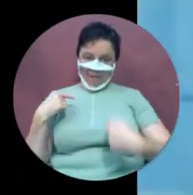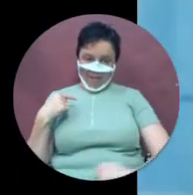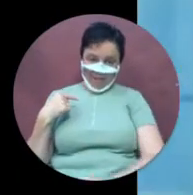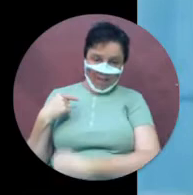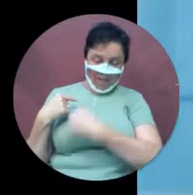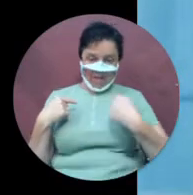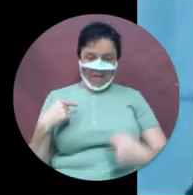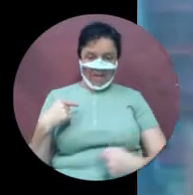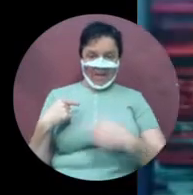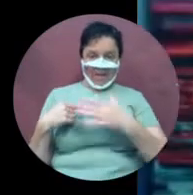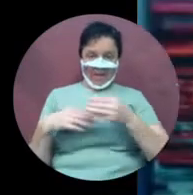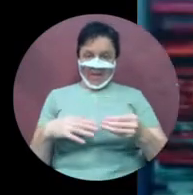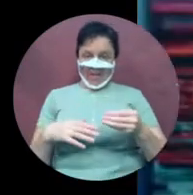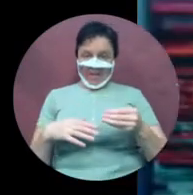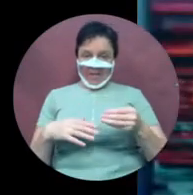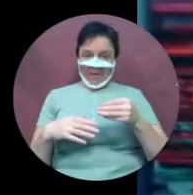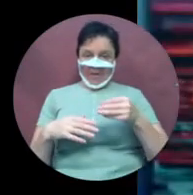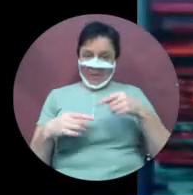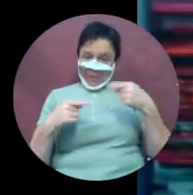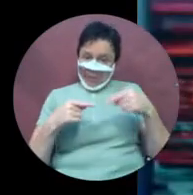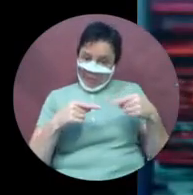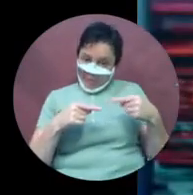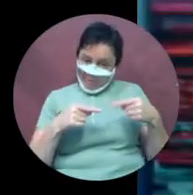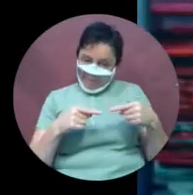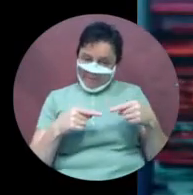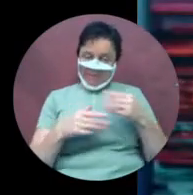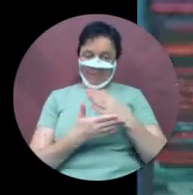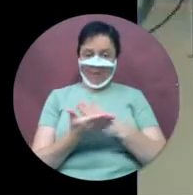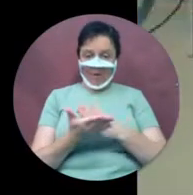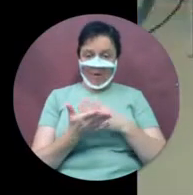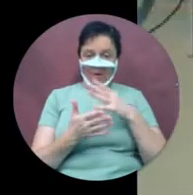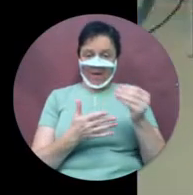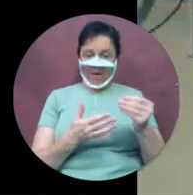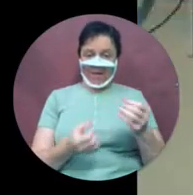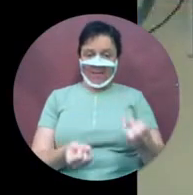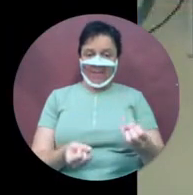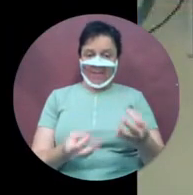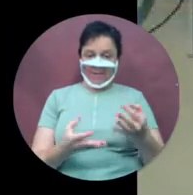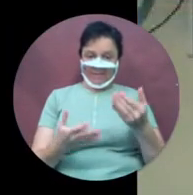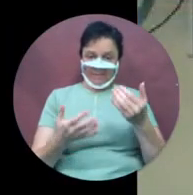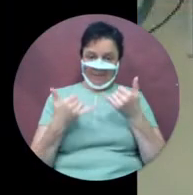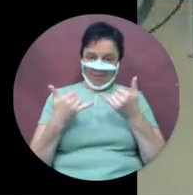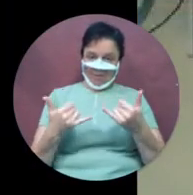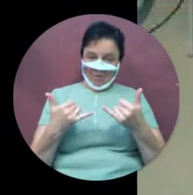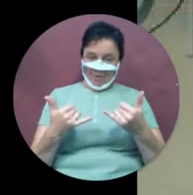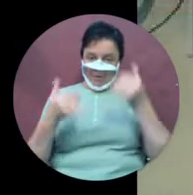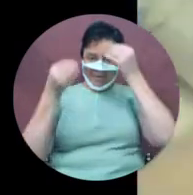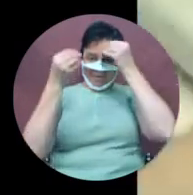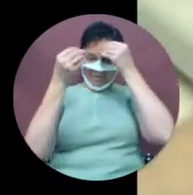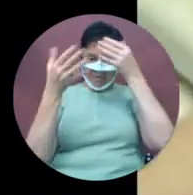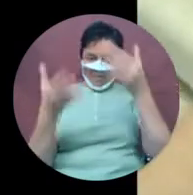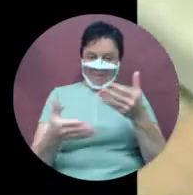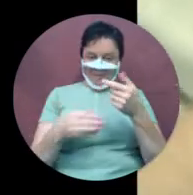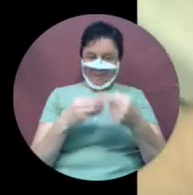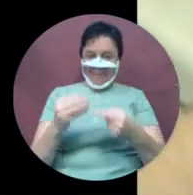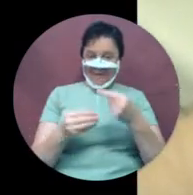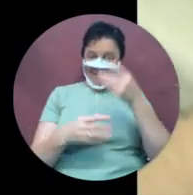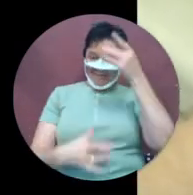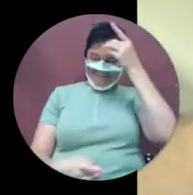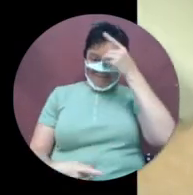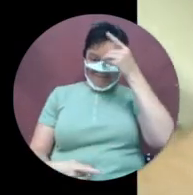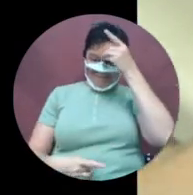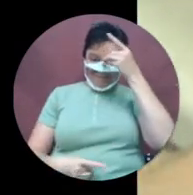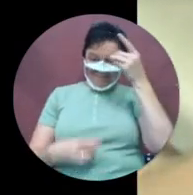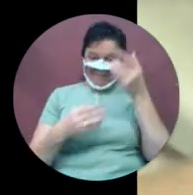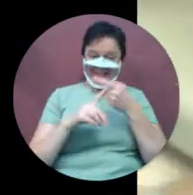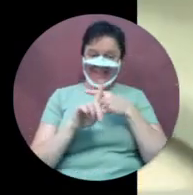neurologist. You're going to be able to hear the latest, most up-to-date information regarding those body systems, diseases that could happen to that